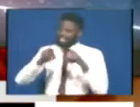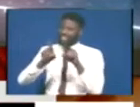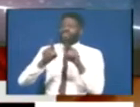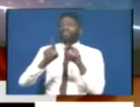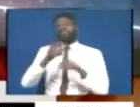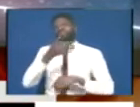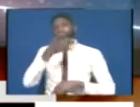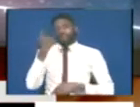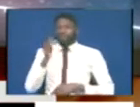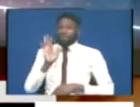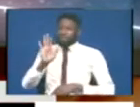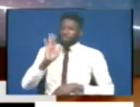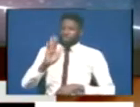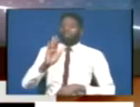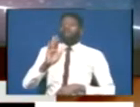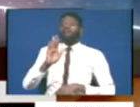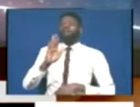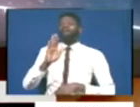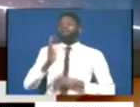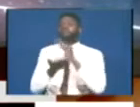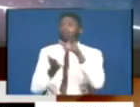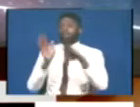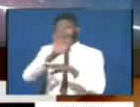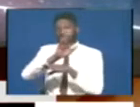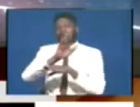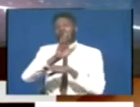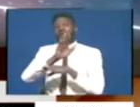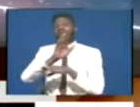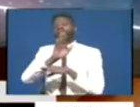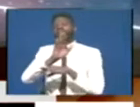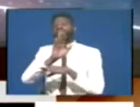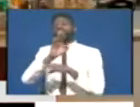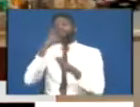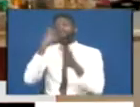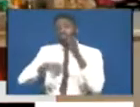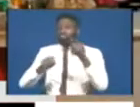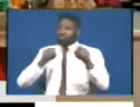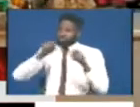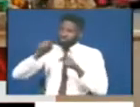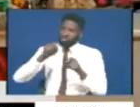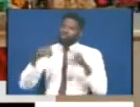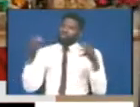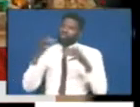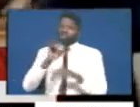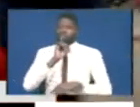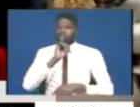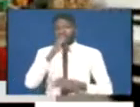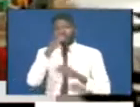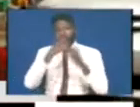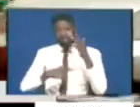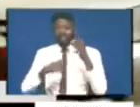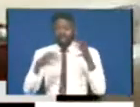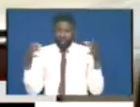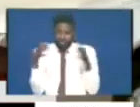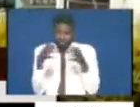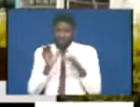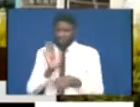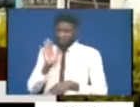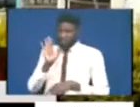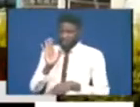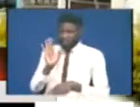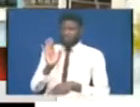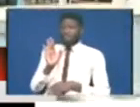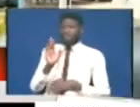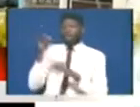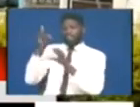to meet demand and compete in the fuel market. The dealers are claiming that cartels in the fuel industry want to bring down